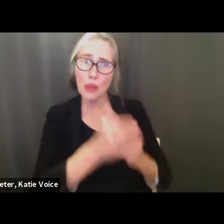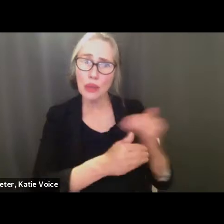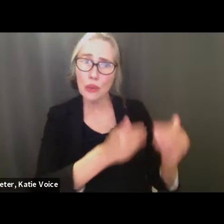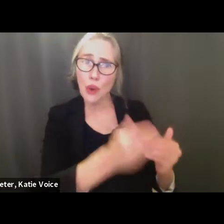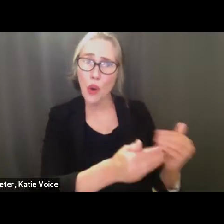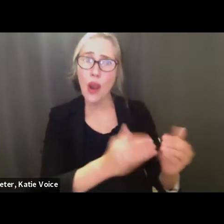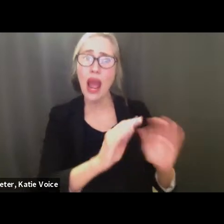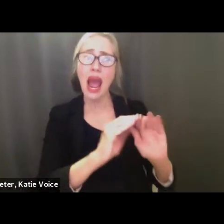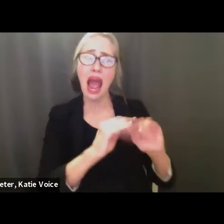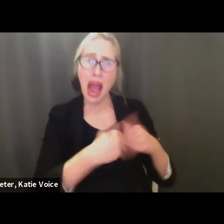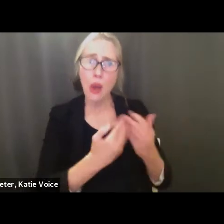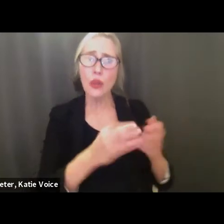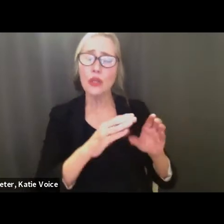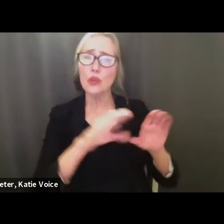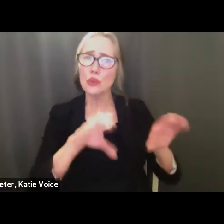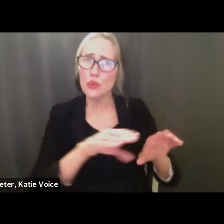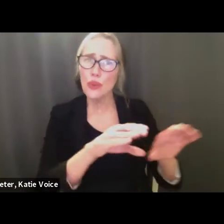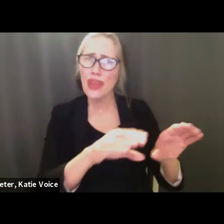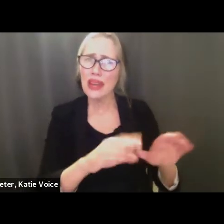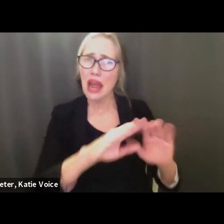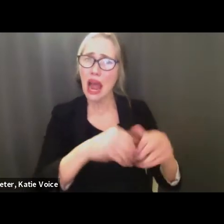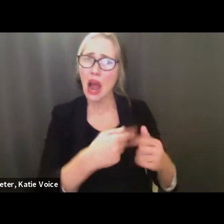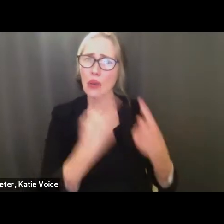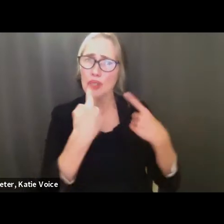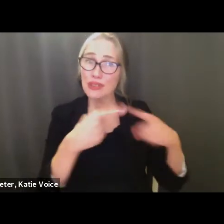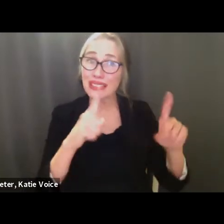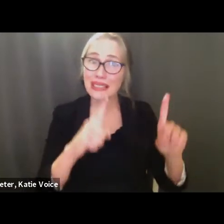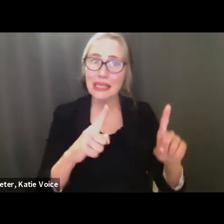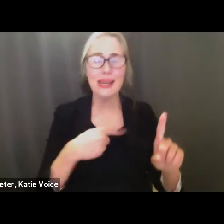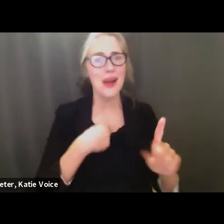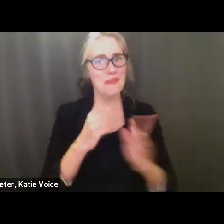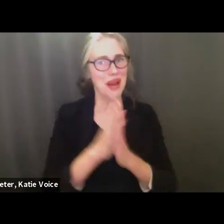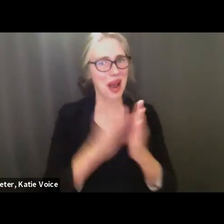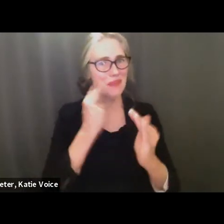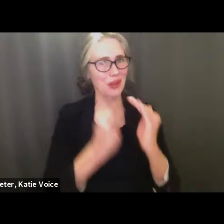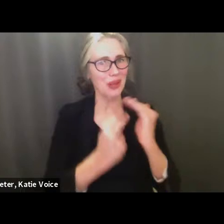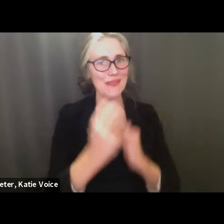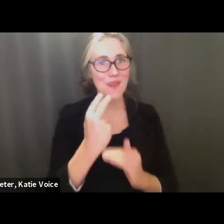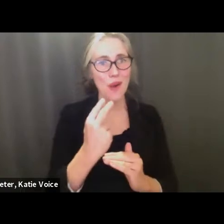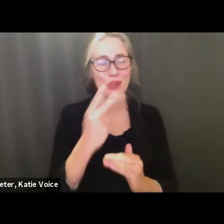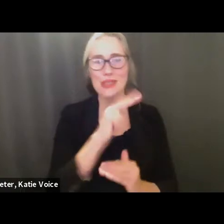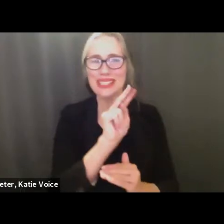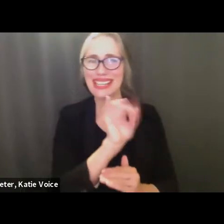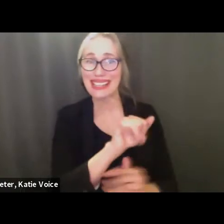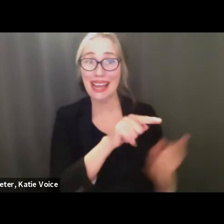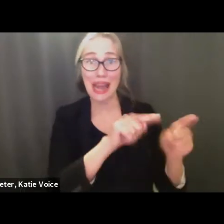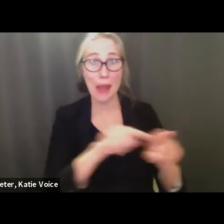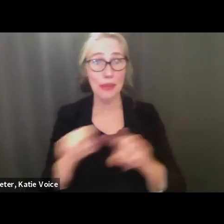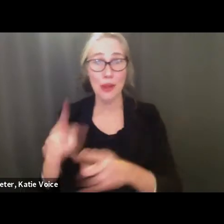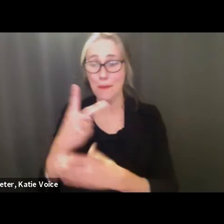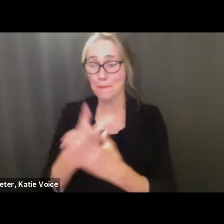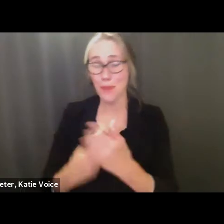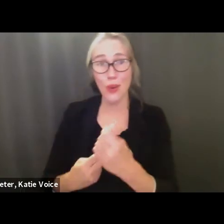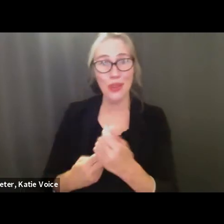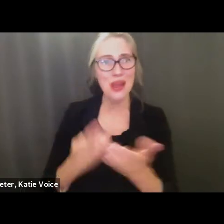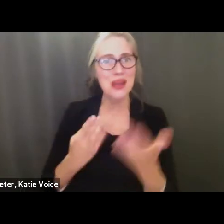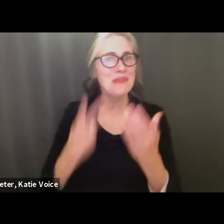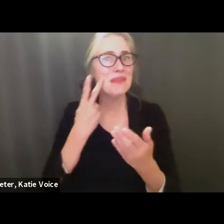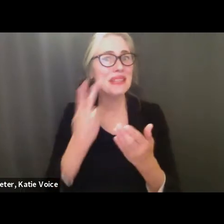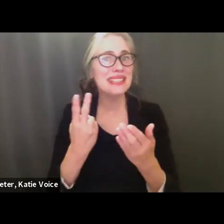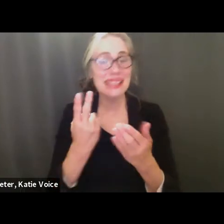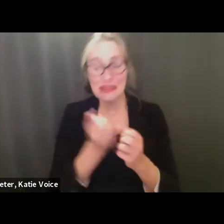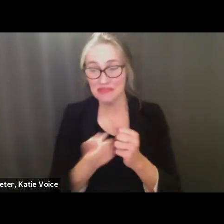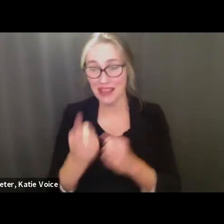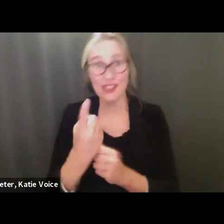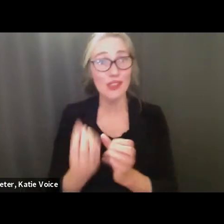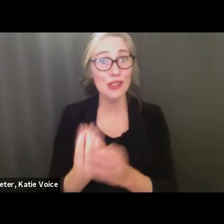be achieved. So I'm looking forward to seeing an update on that, maybe next spring, next year, when this has been